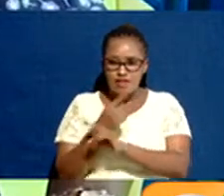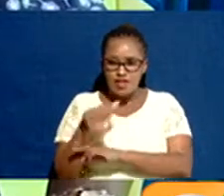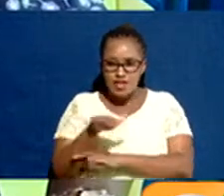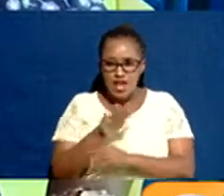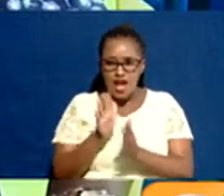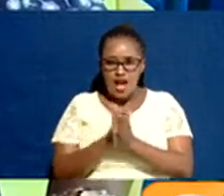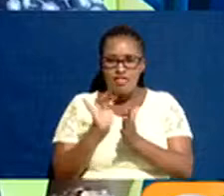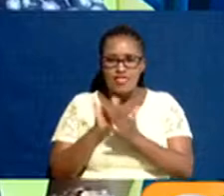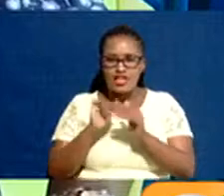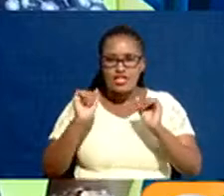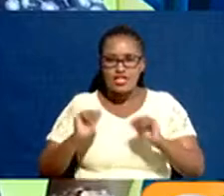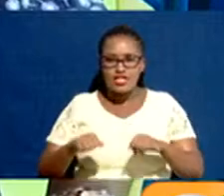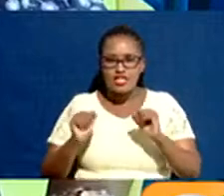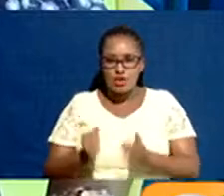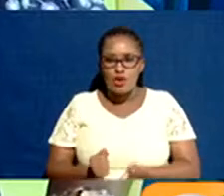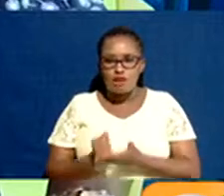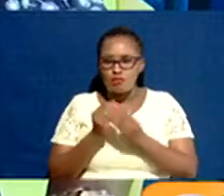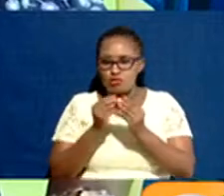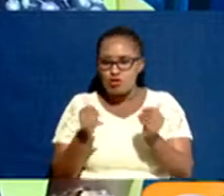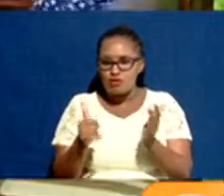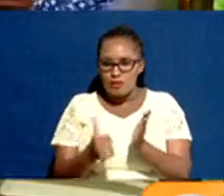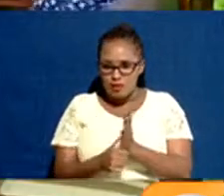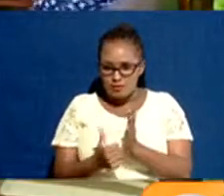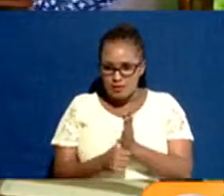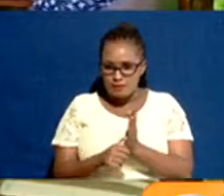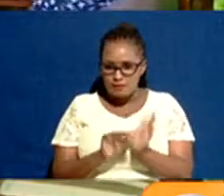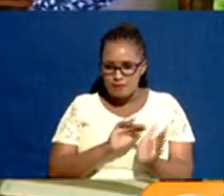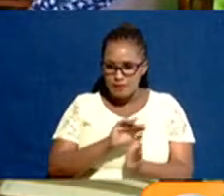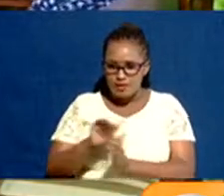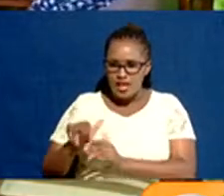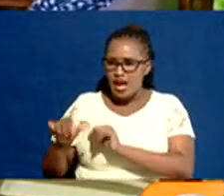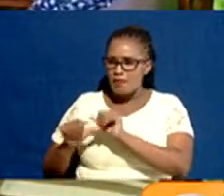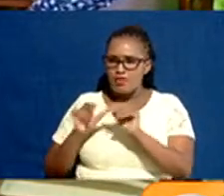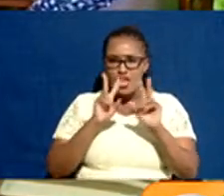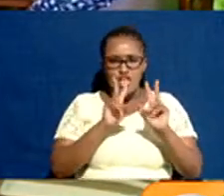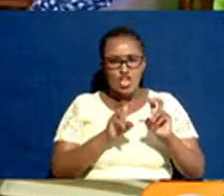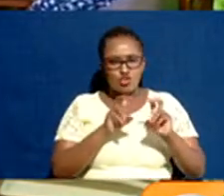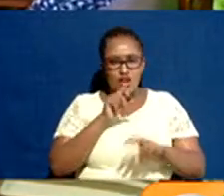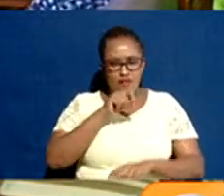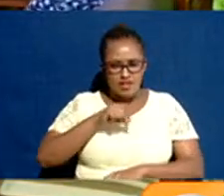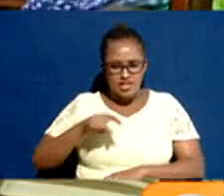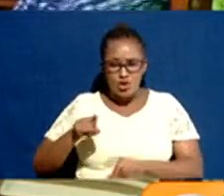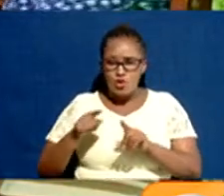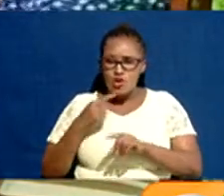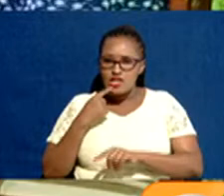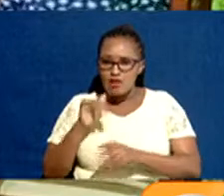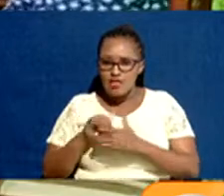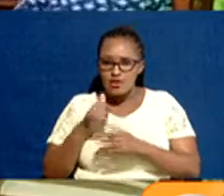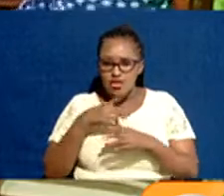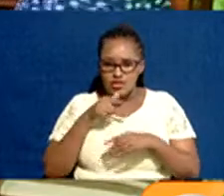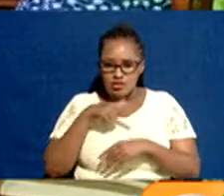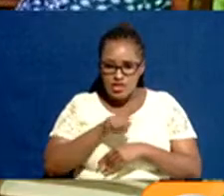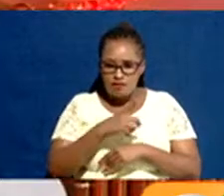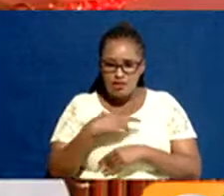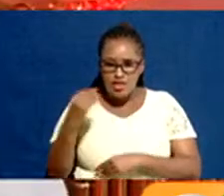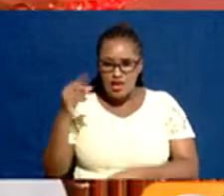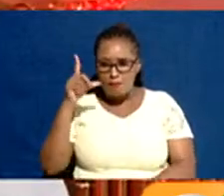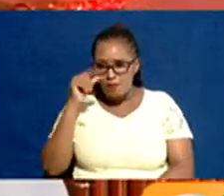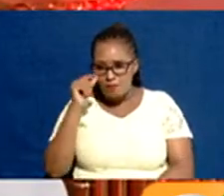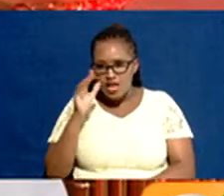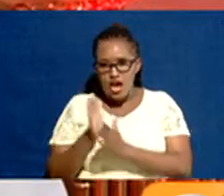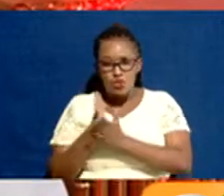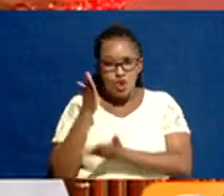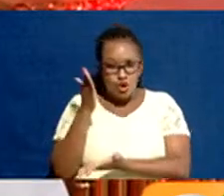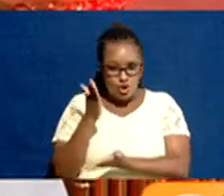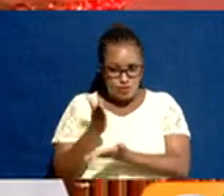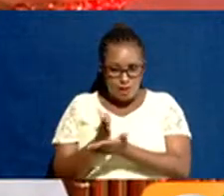will be able to deal with the problem. Okay, Your Excellency, let me take you back to the issue of fertilizers. And you've mentioned that you were in Mombasa and you're satisfied